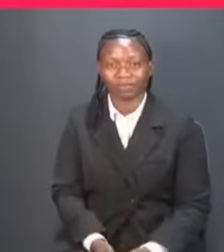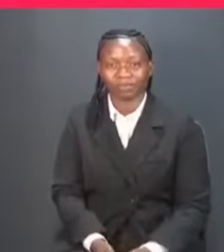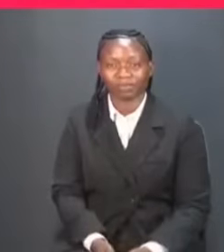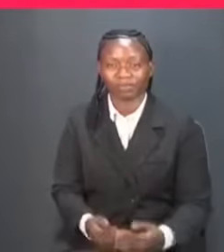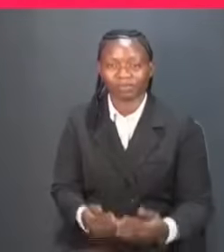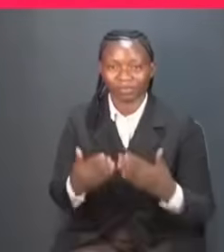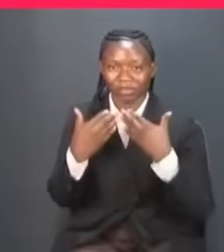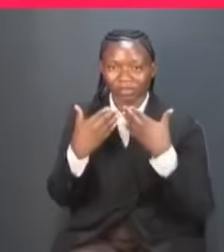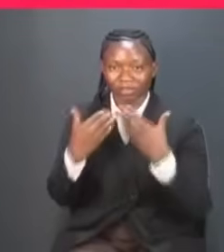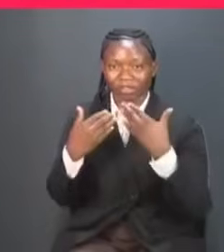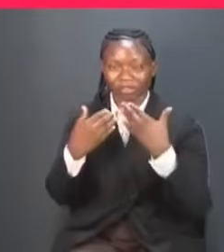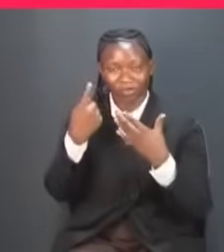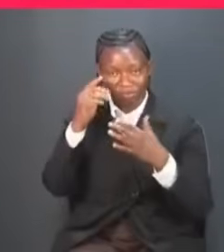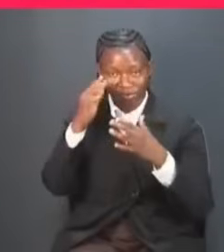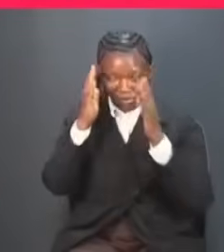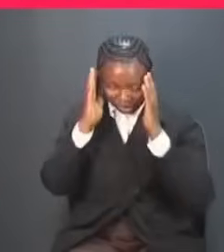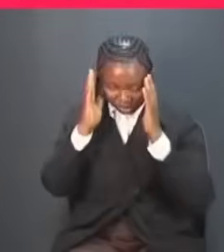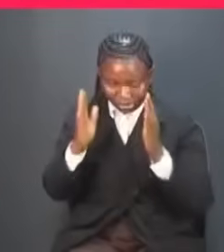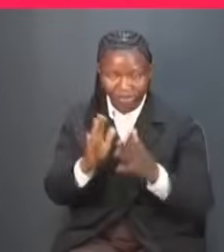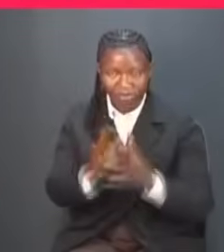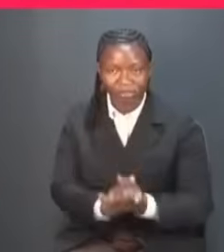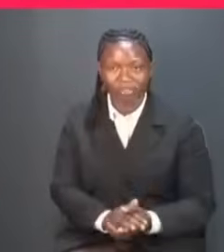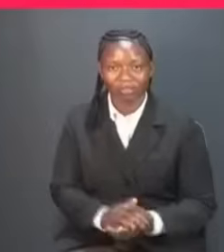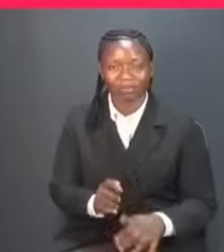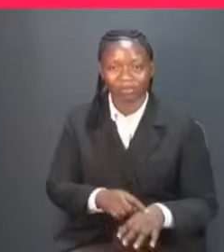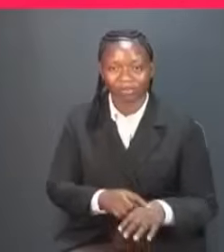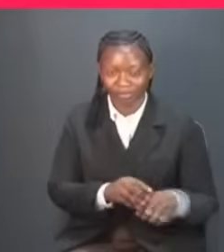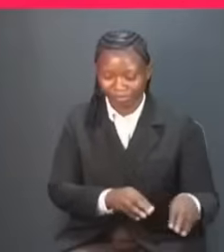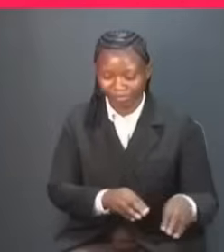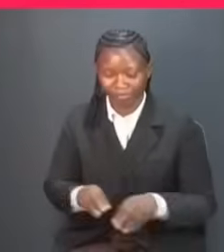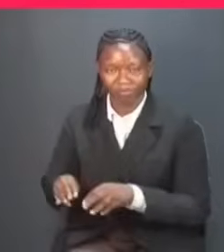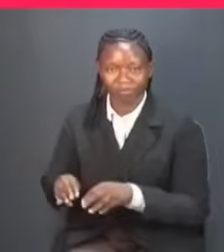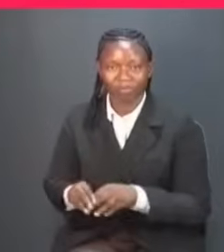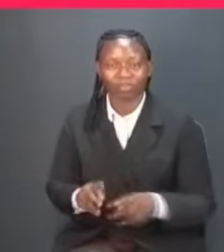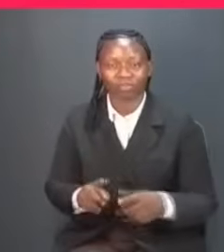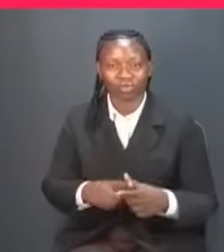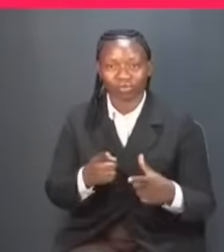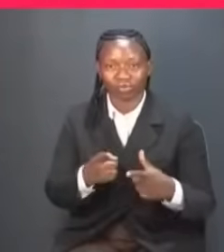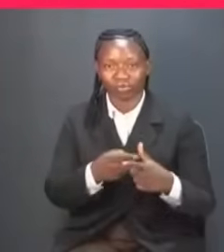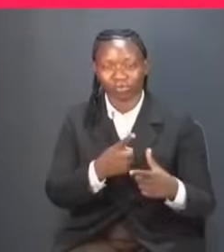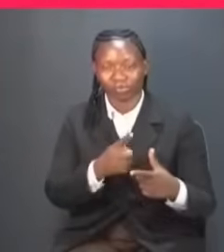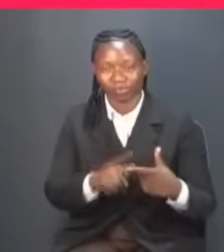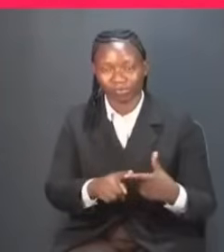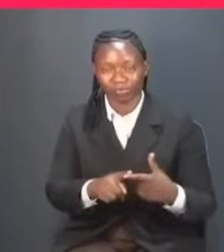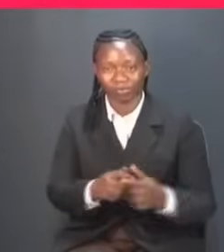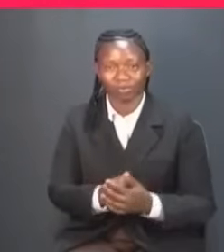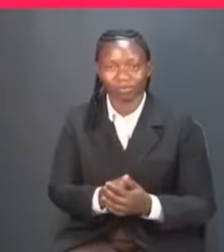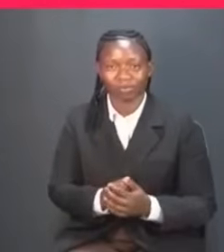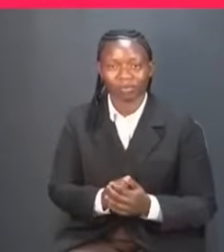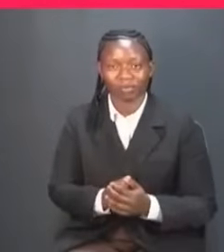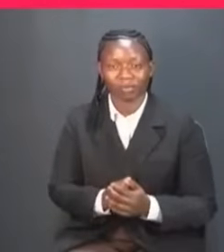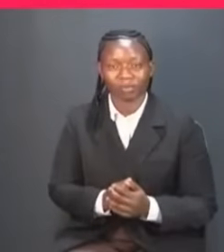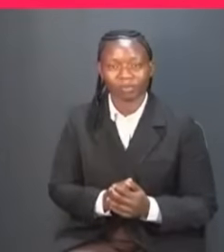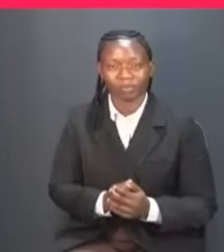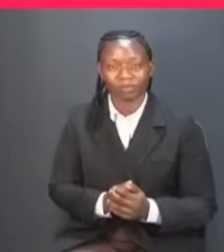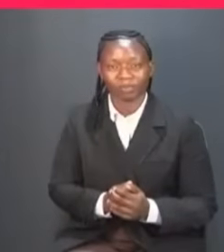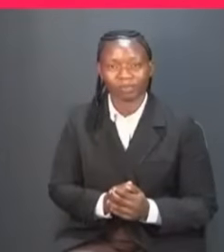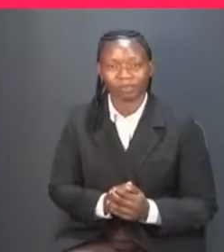Thank you so much for your attention. We now move to the next item.